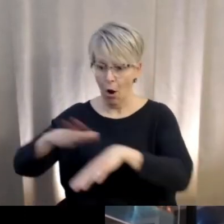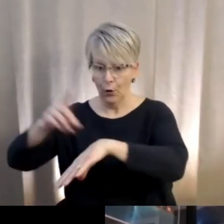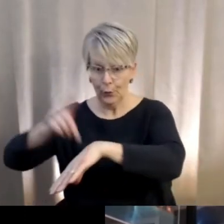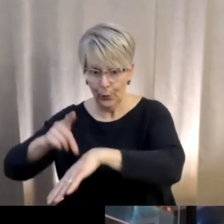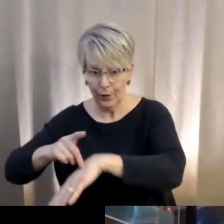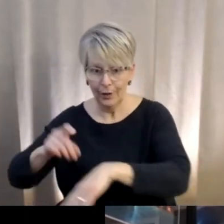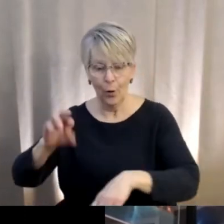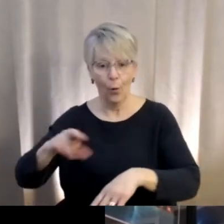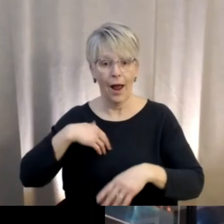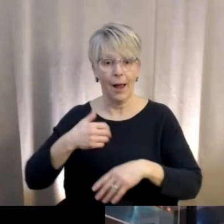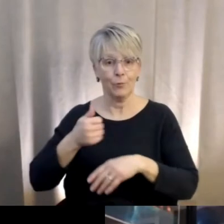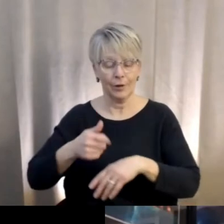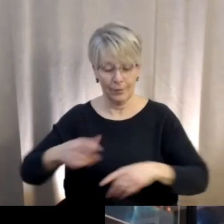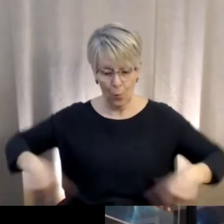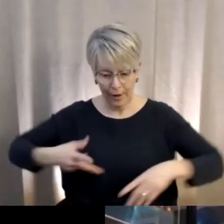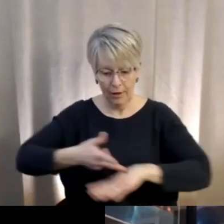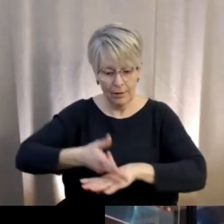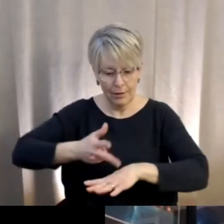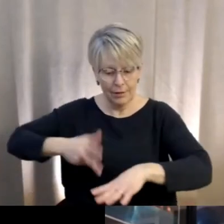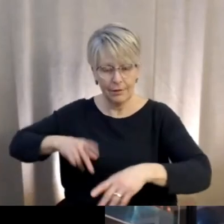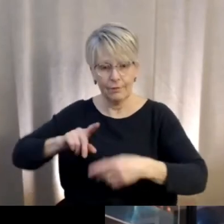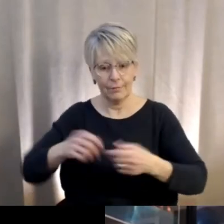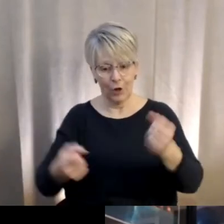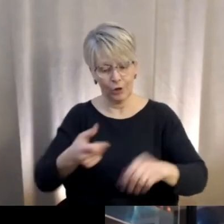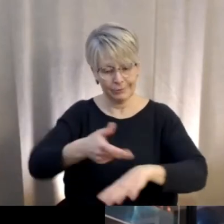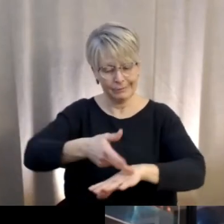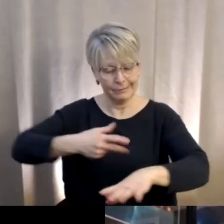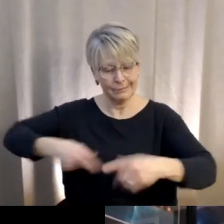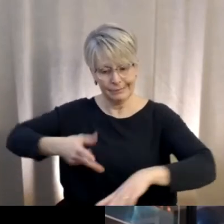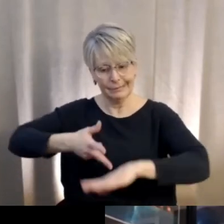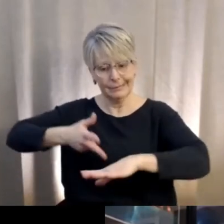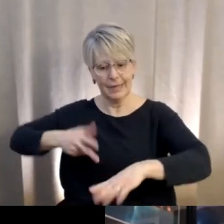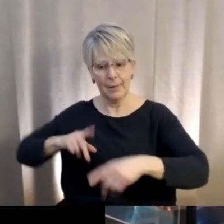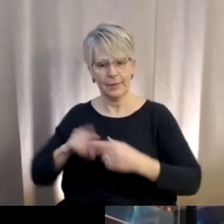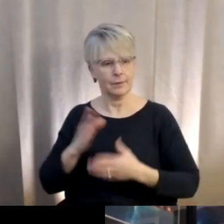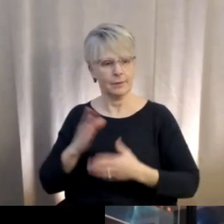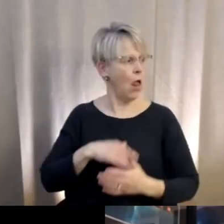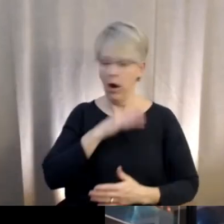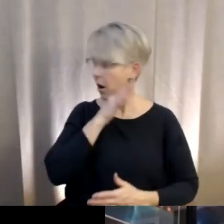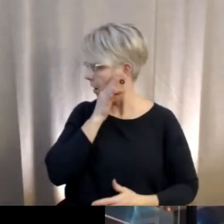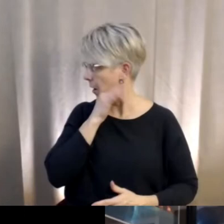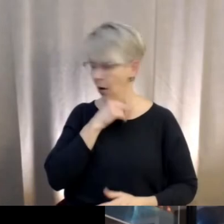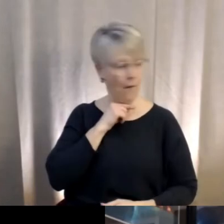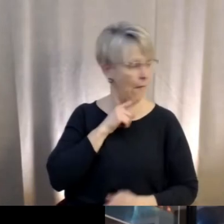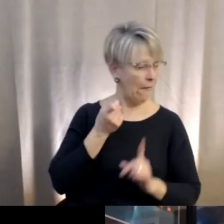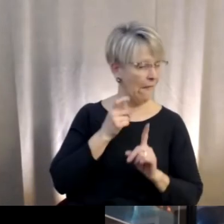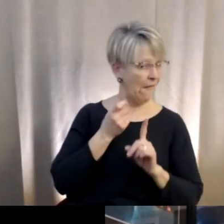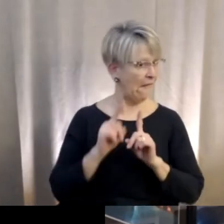trying to get my wheelchair out of a car. But it's the sneaky ones, or the like,